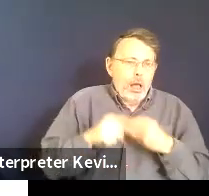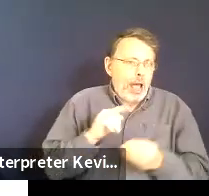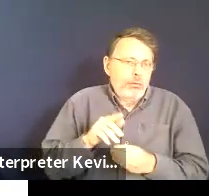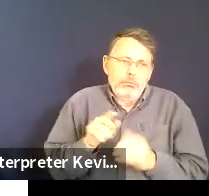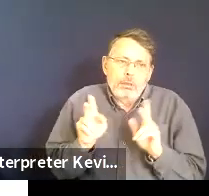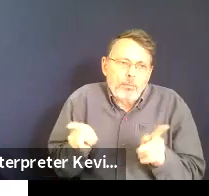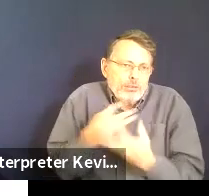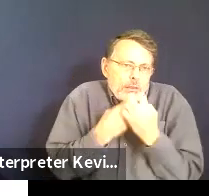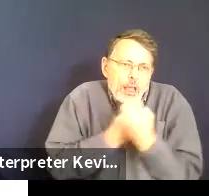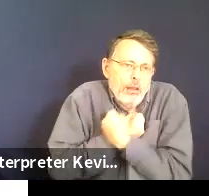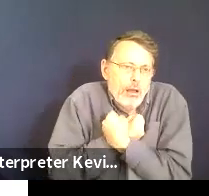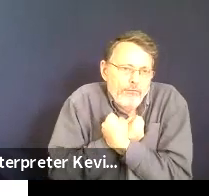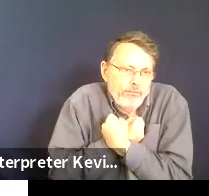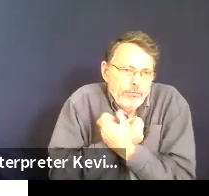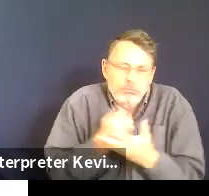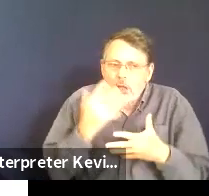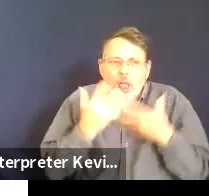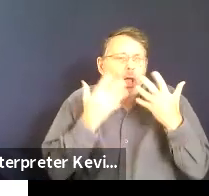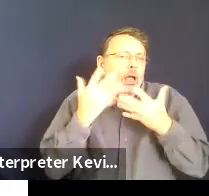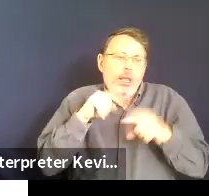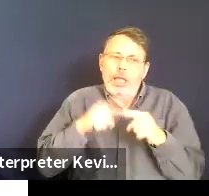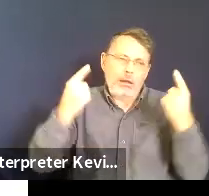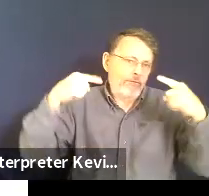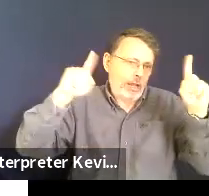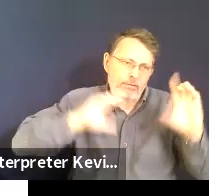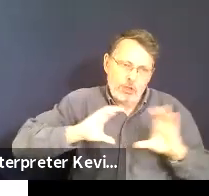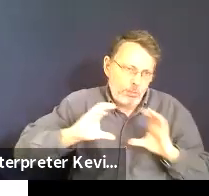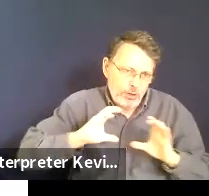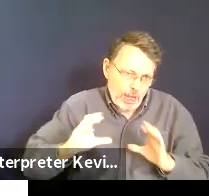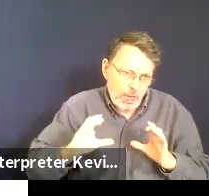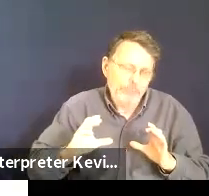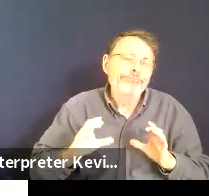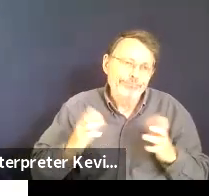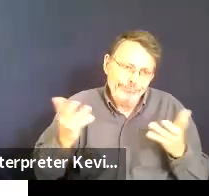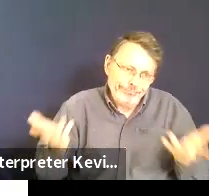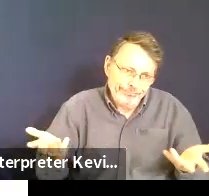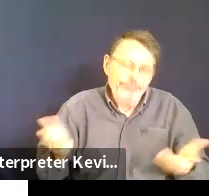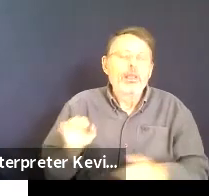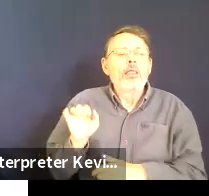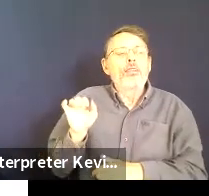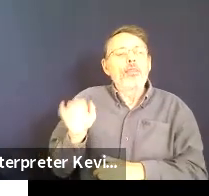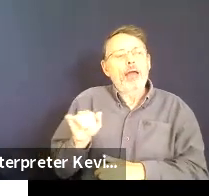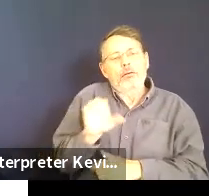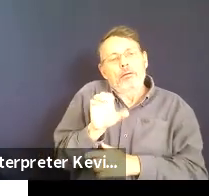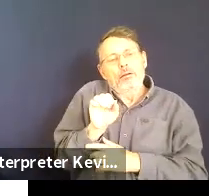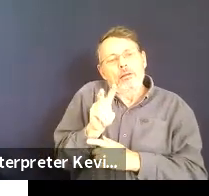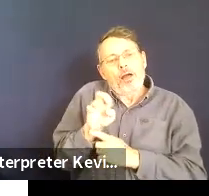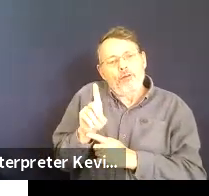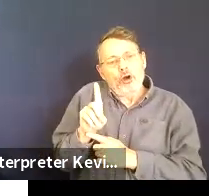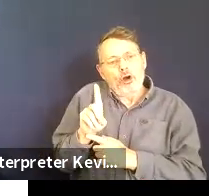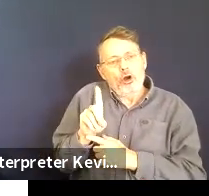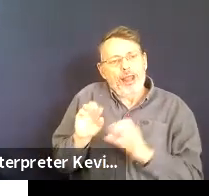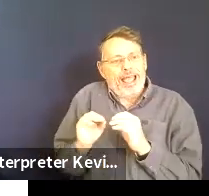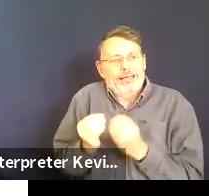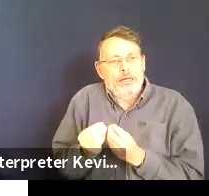one's condition to effectively communicate, and those are all entities covered issues that the covered entity